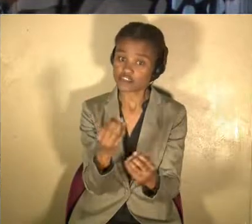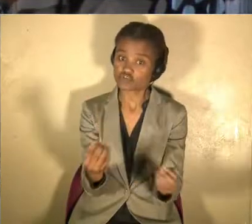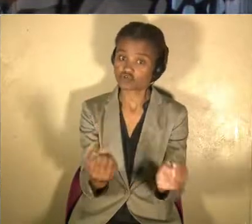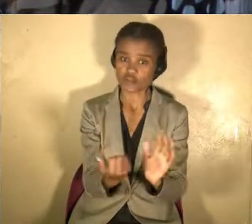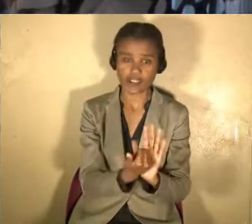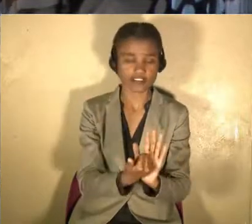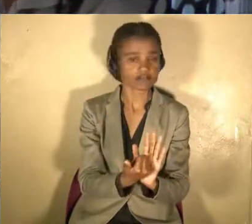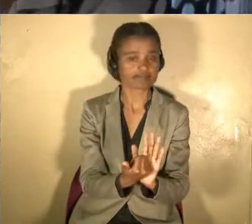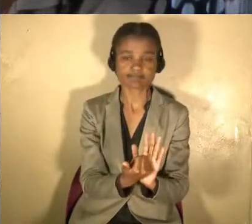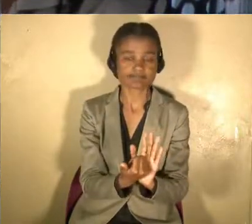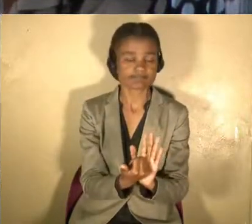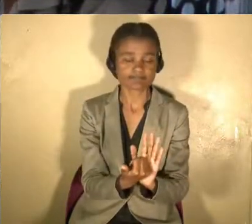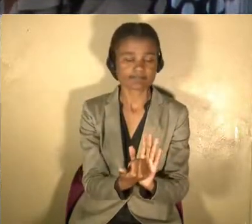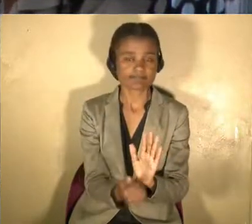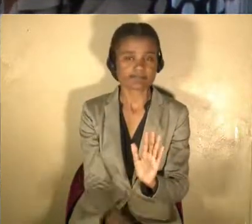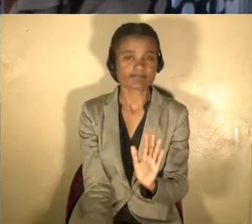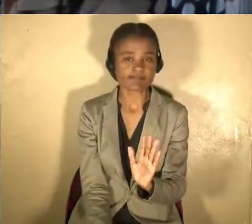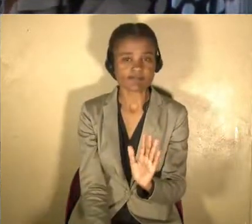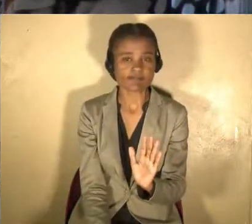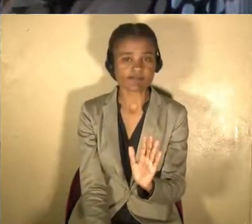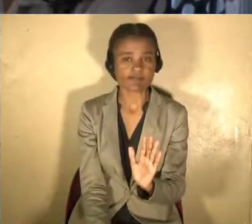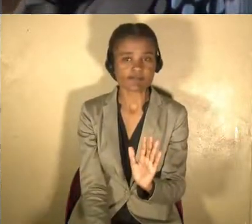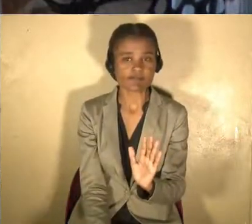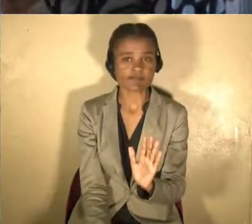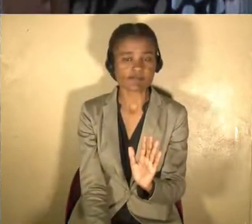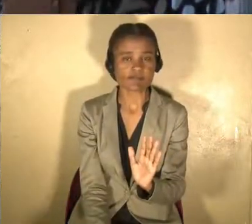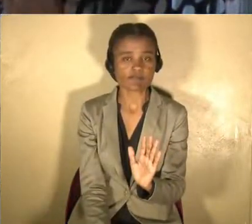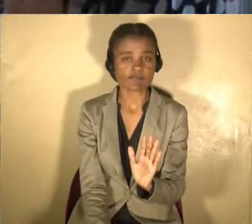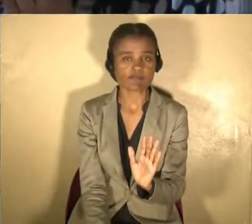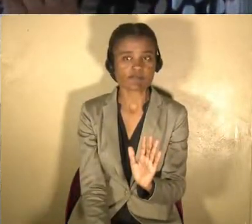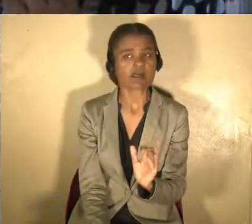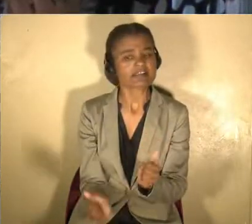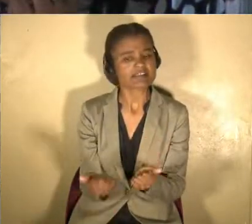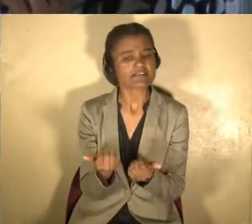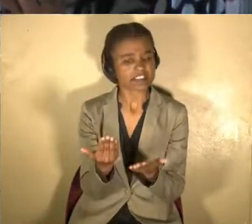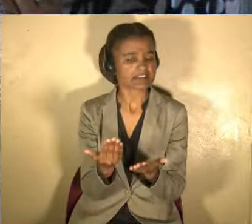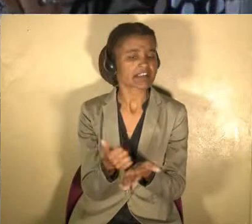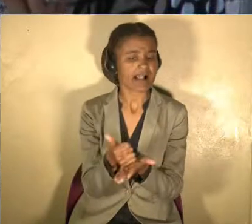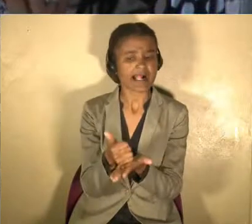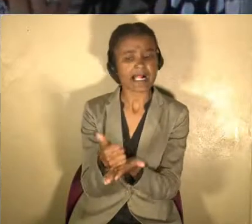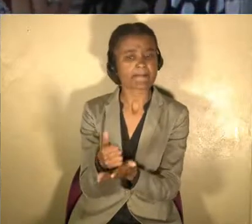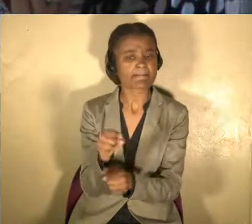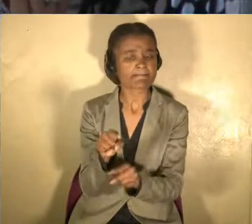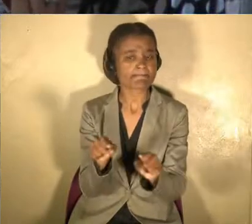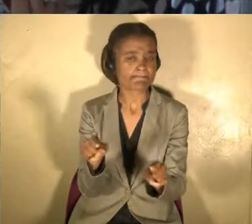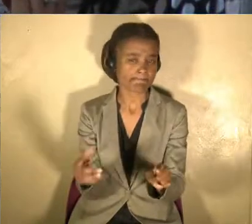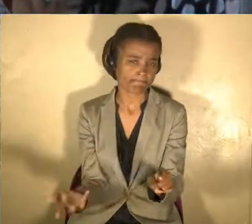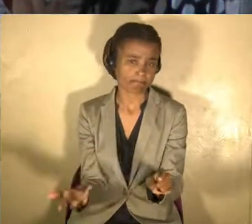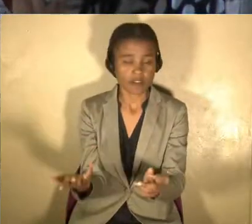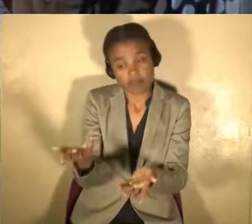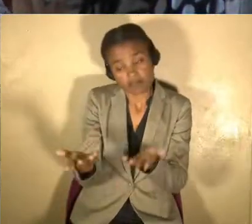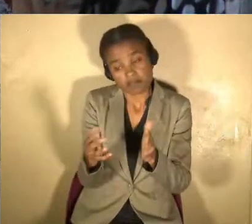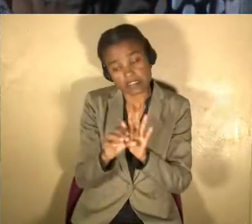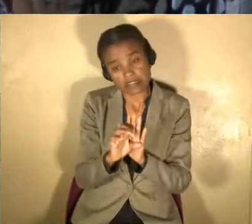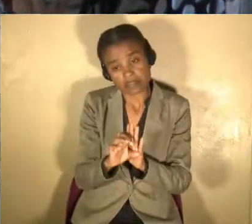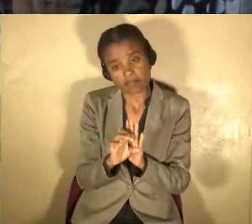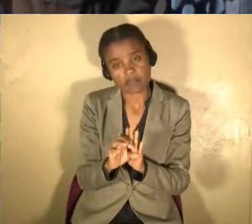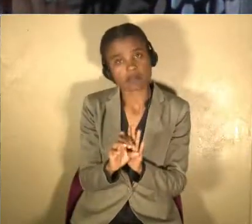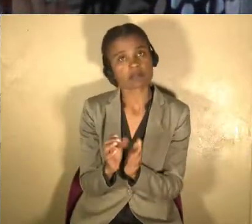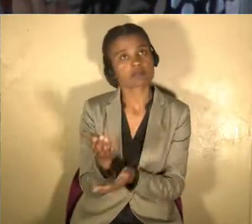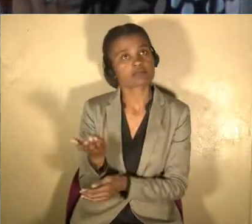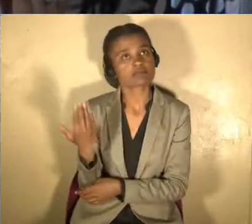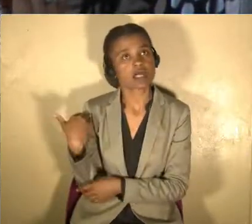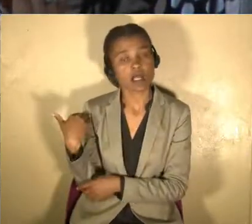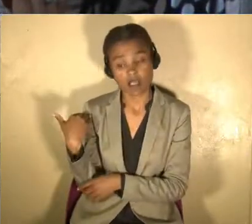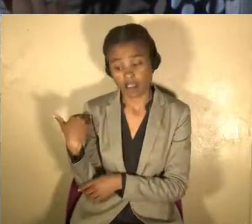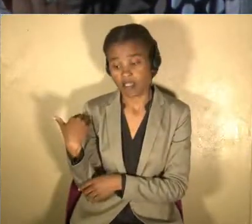Act. Ne? Let's say ngwana nali 15 years